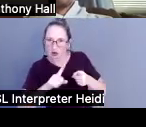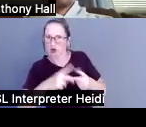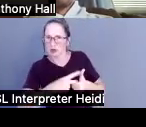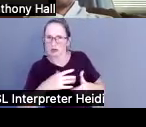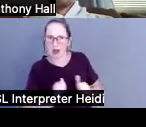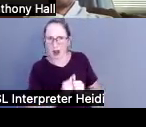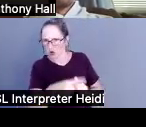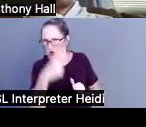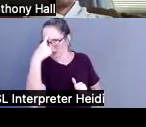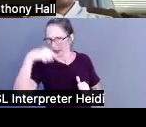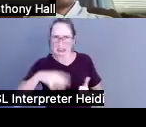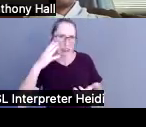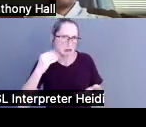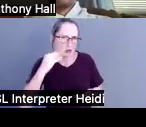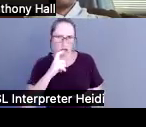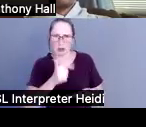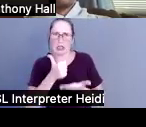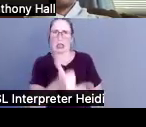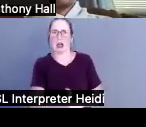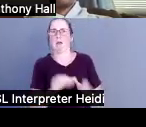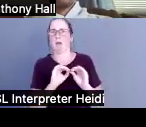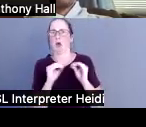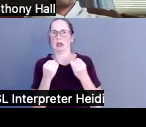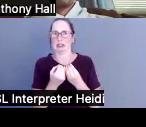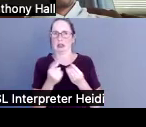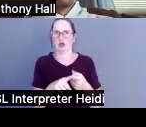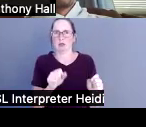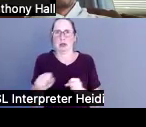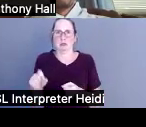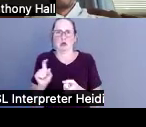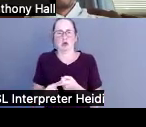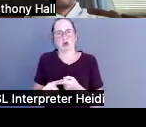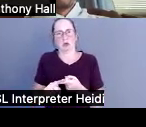think this experience has helped the organization to be able to be